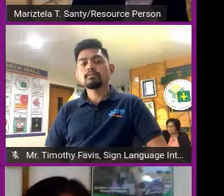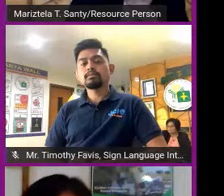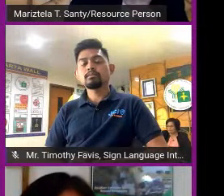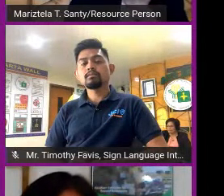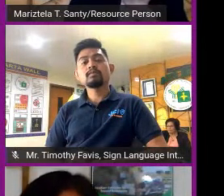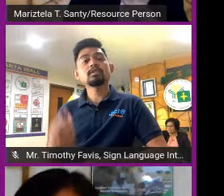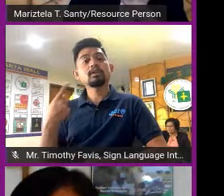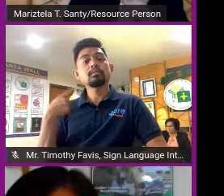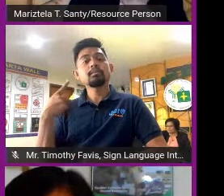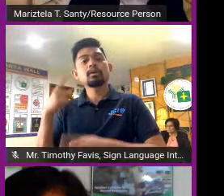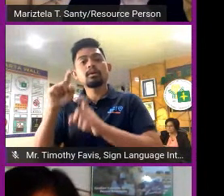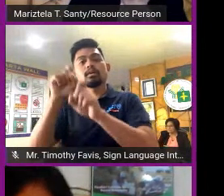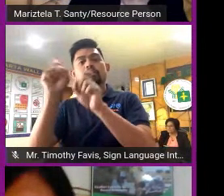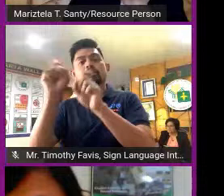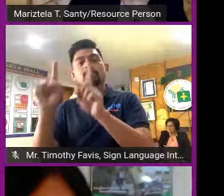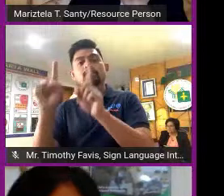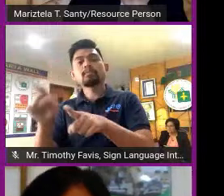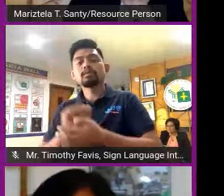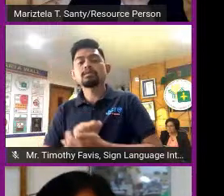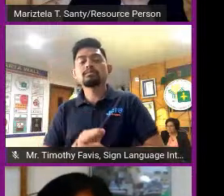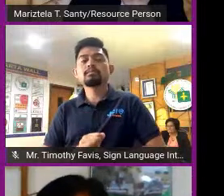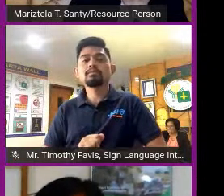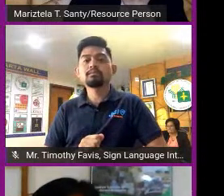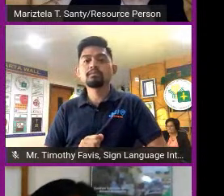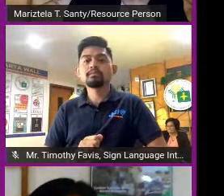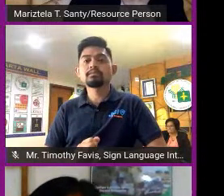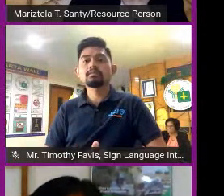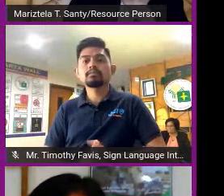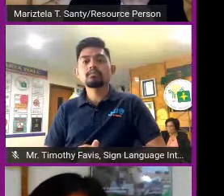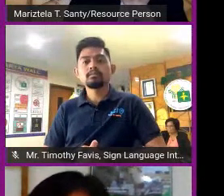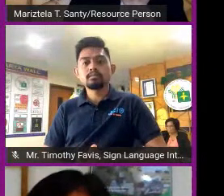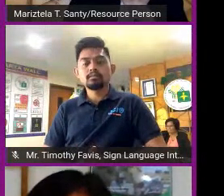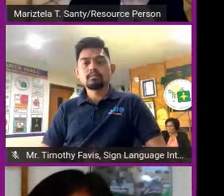May mga questions po ba sa viewers natin?